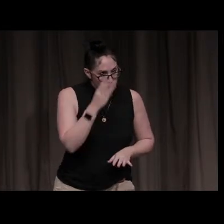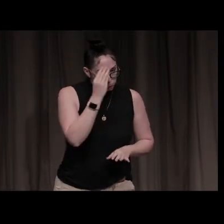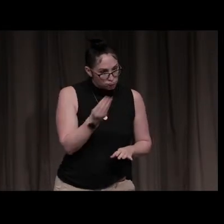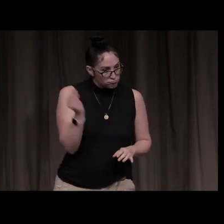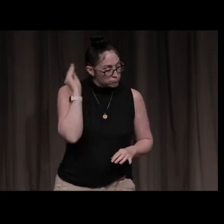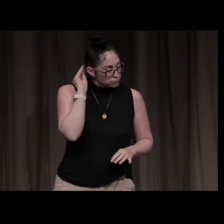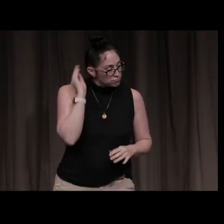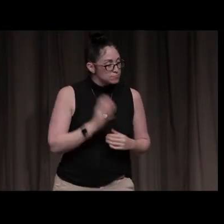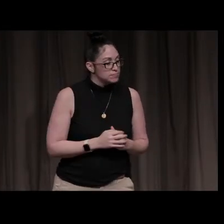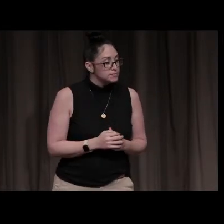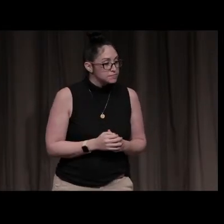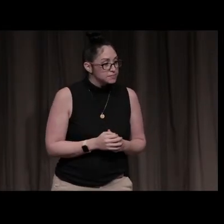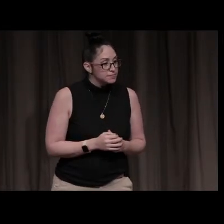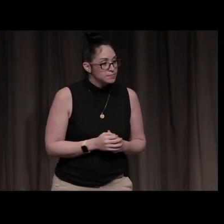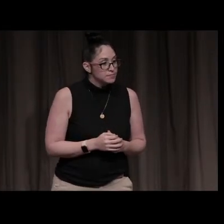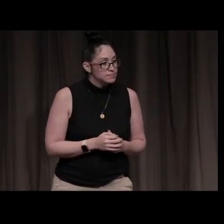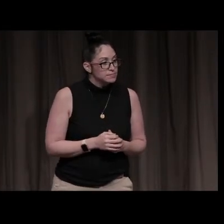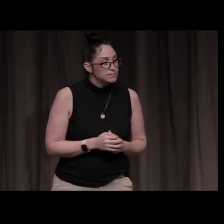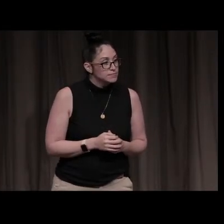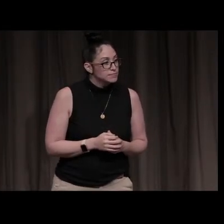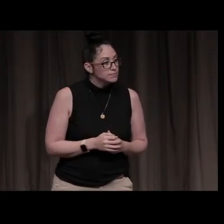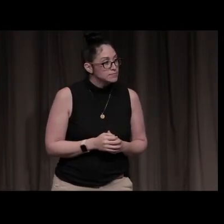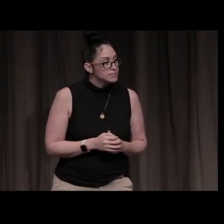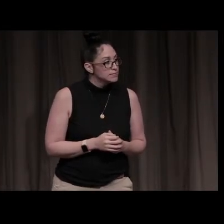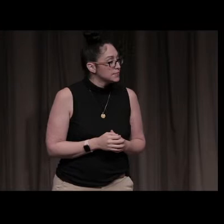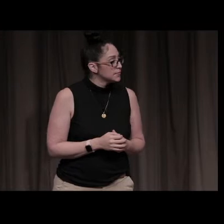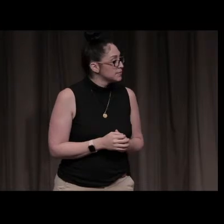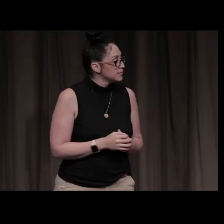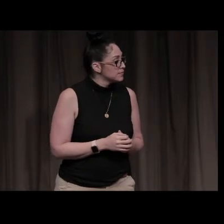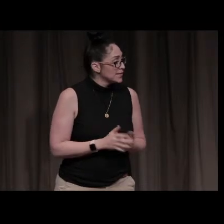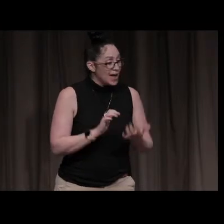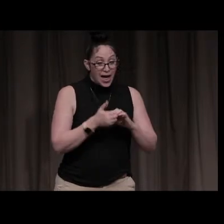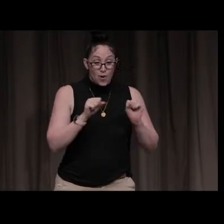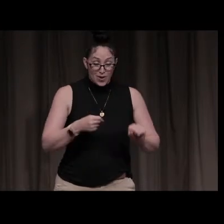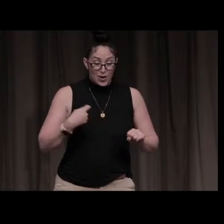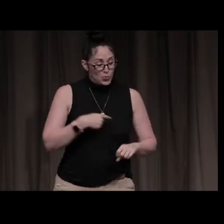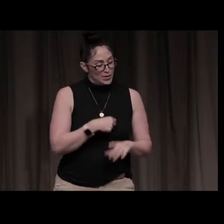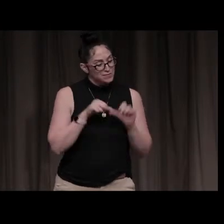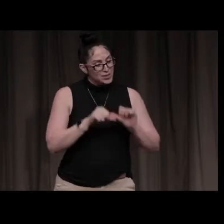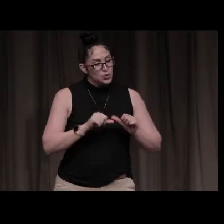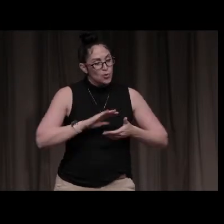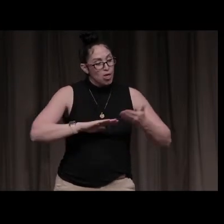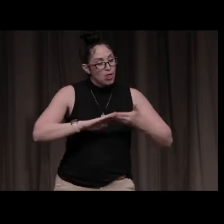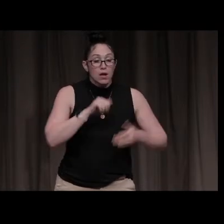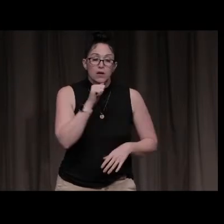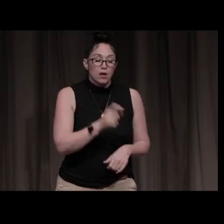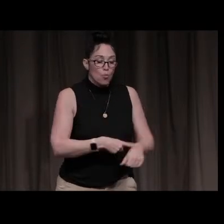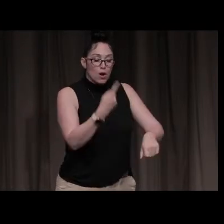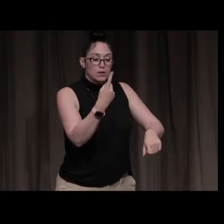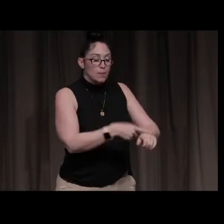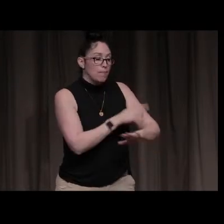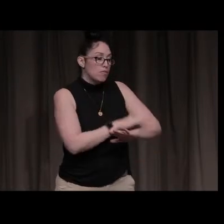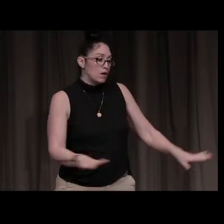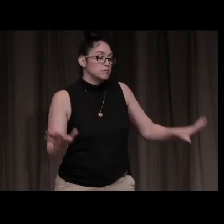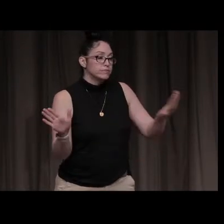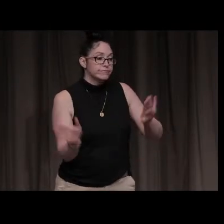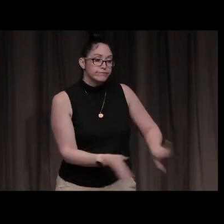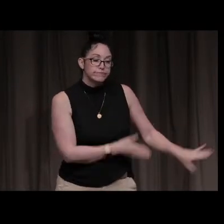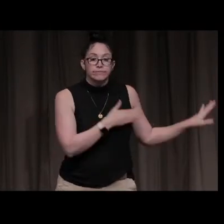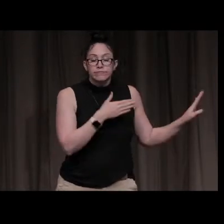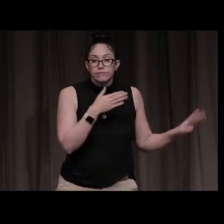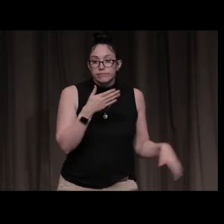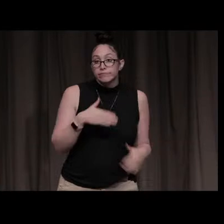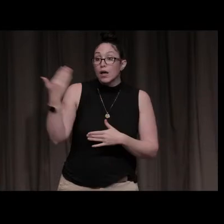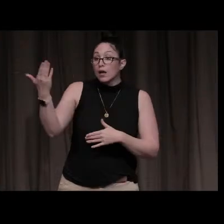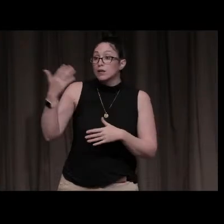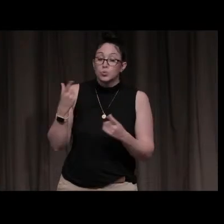as I mentioned in the beginning, how can we keep this sustainable? We don't want to just do this exhibition one time and then that's it. Say